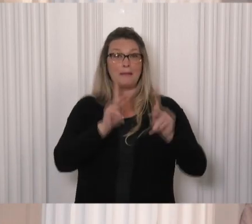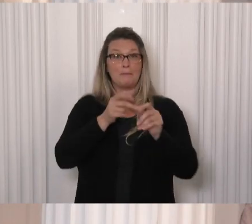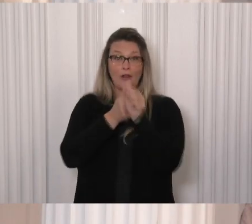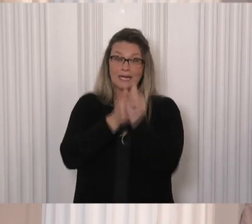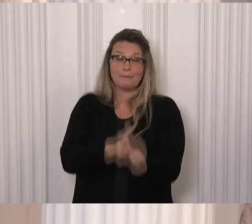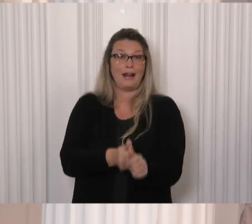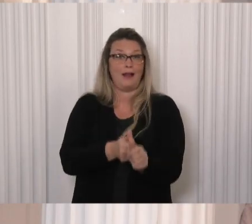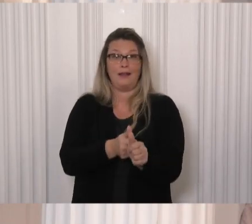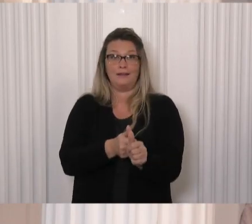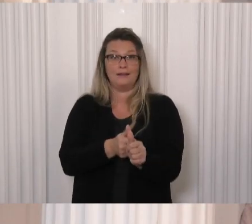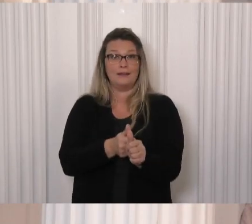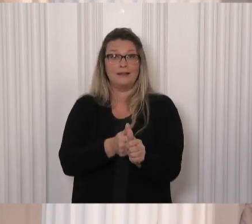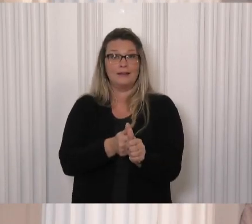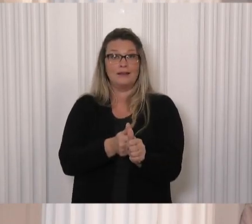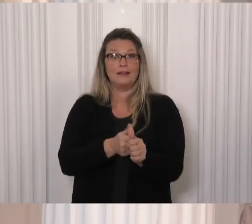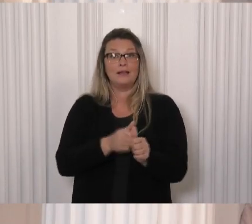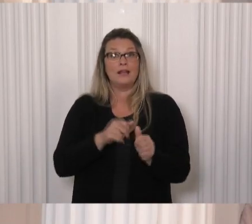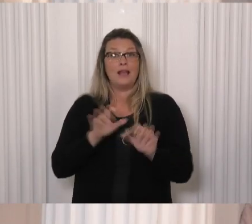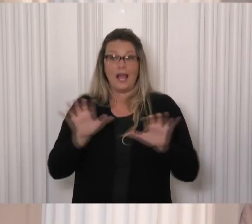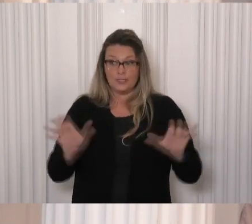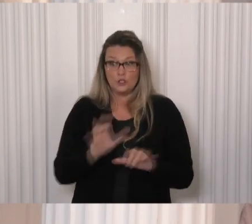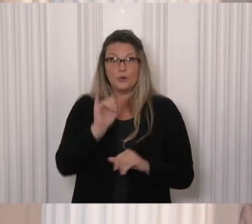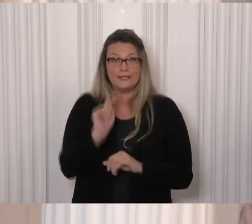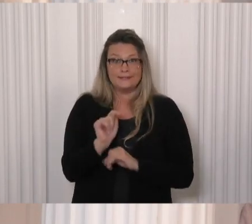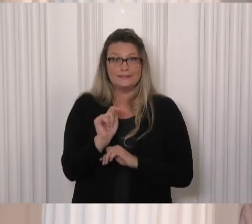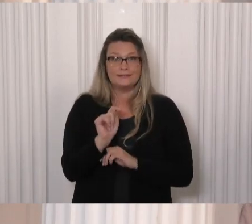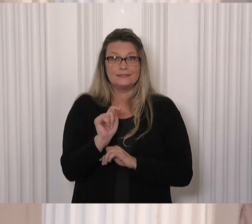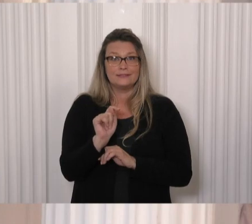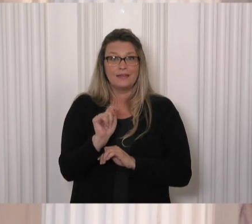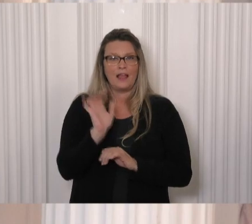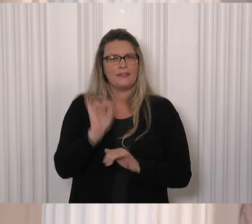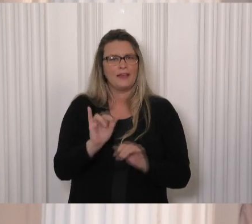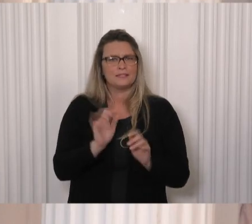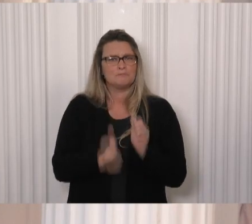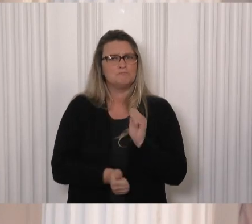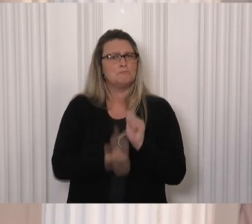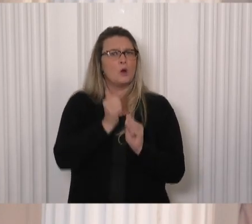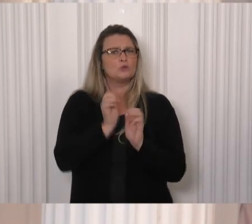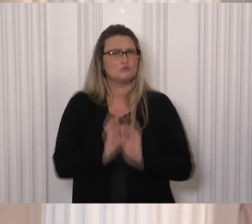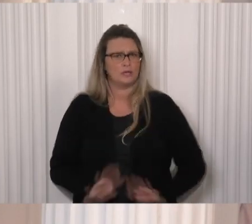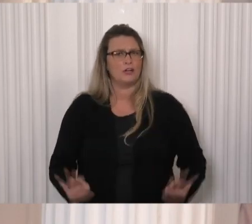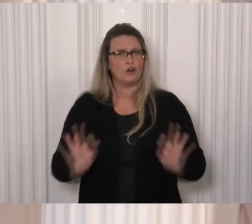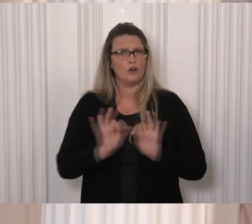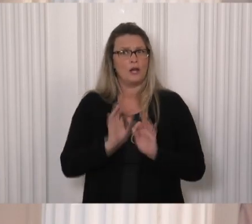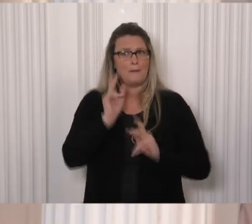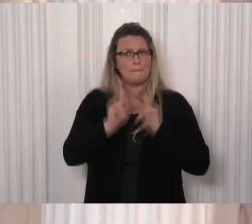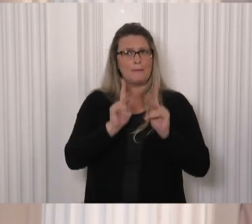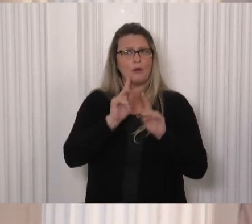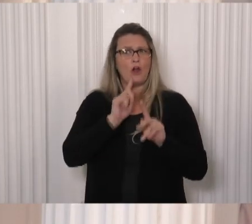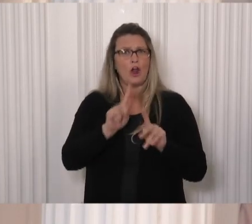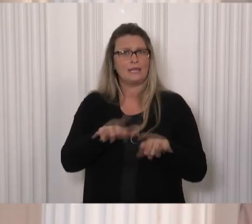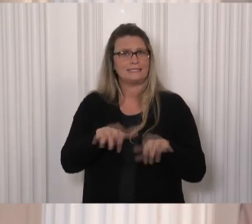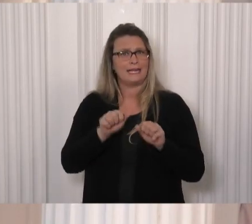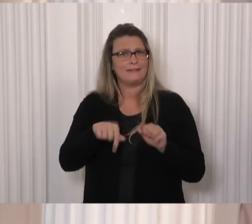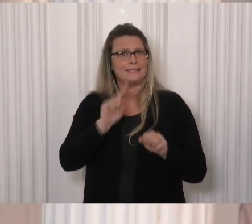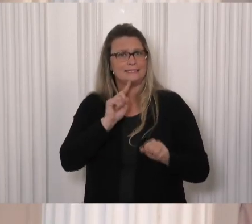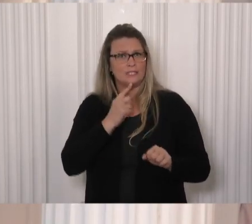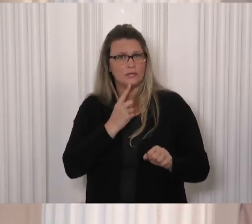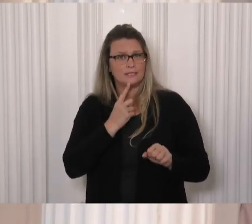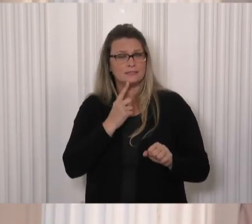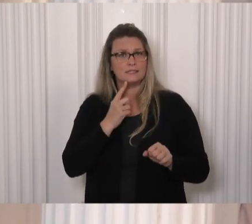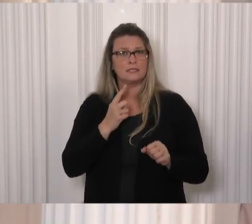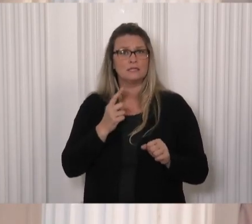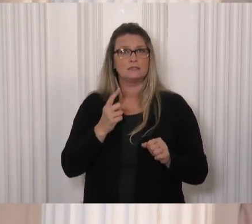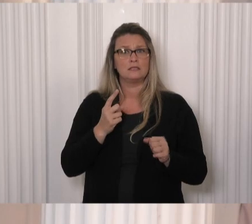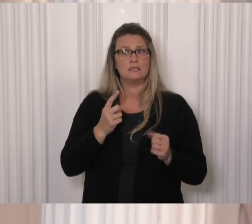it. So that is, I think, what's most critical, that we take it seriously and that we work